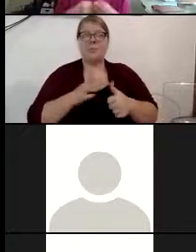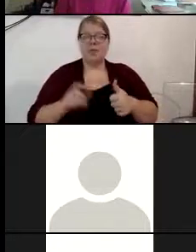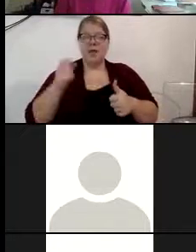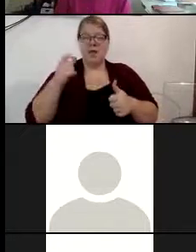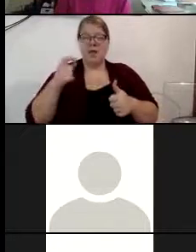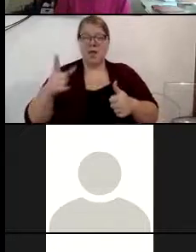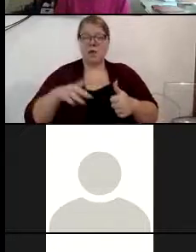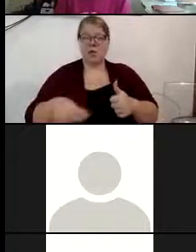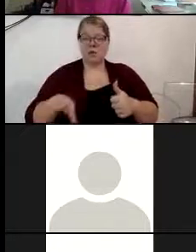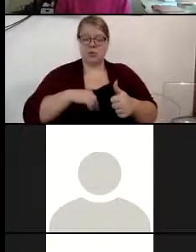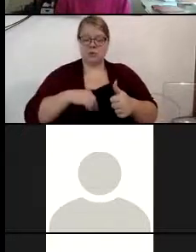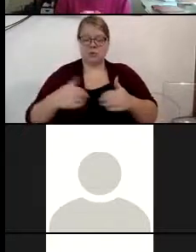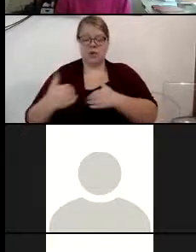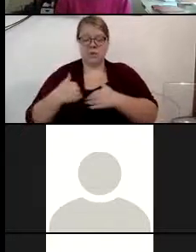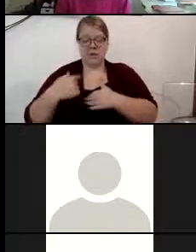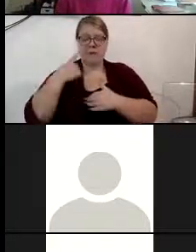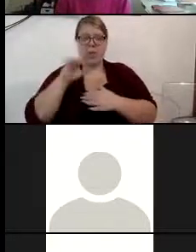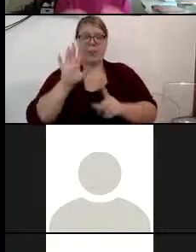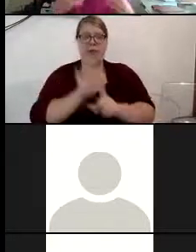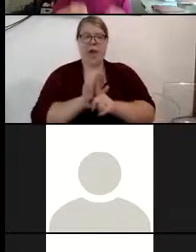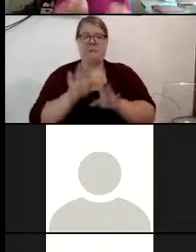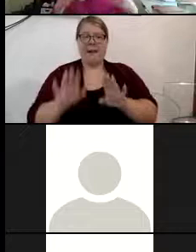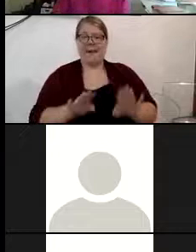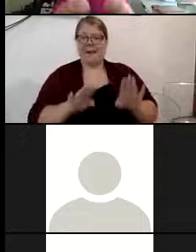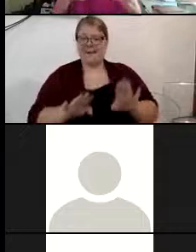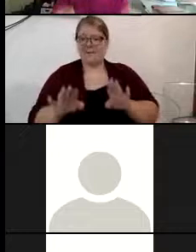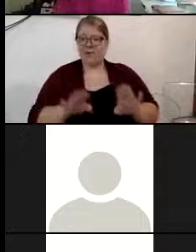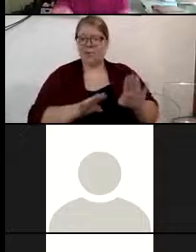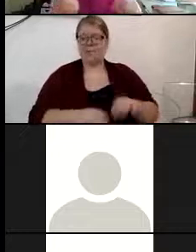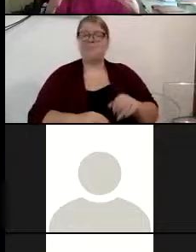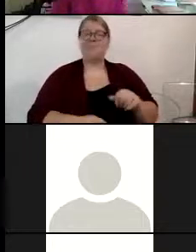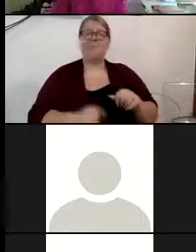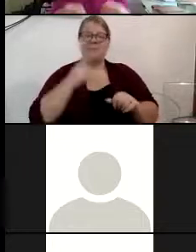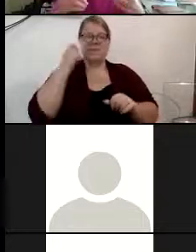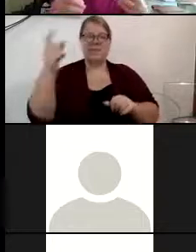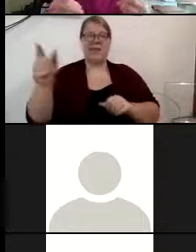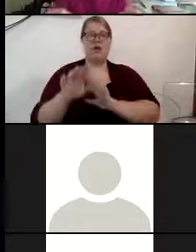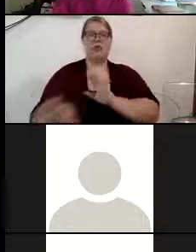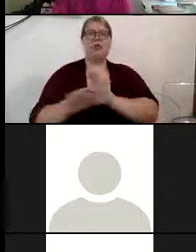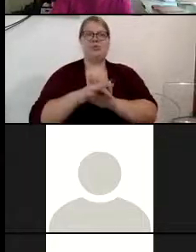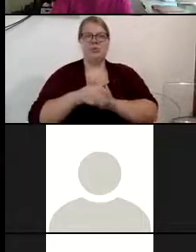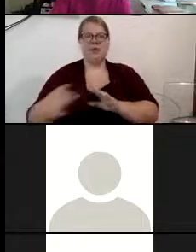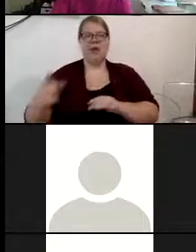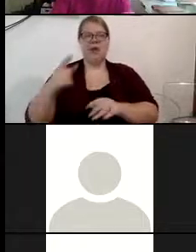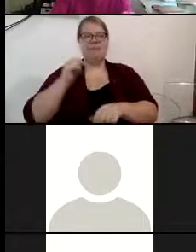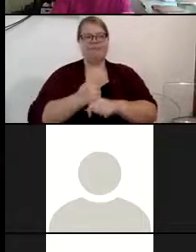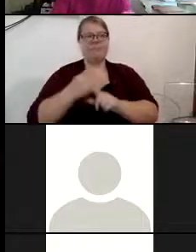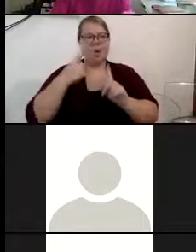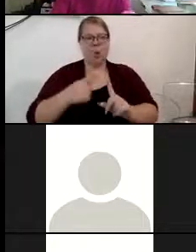assumes responsibility for their behavior because they're making the choice, they're setting the goals.